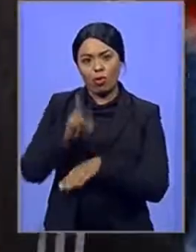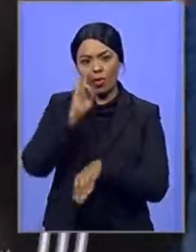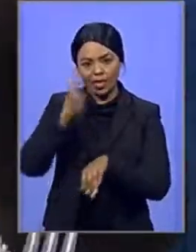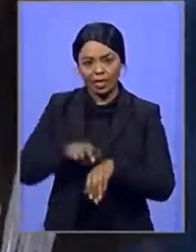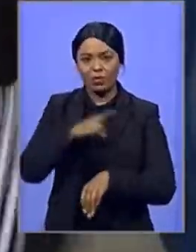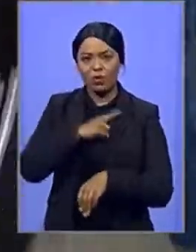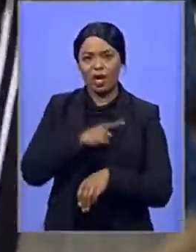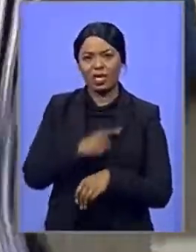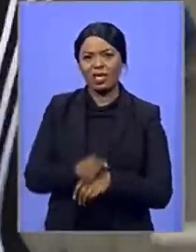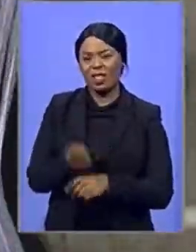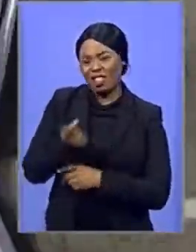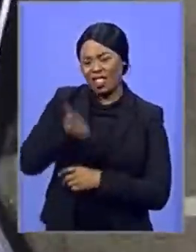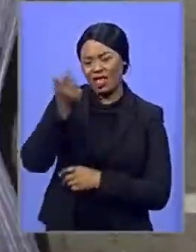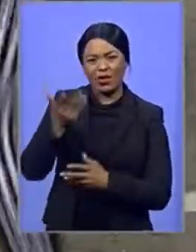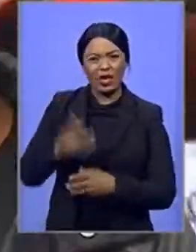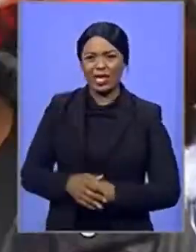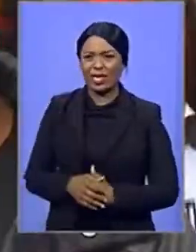ka thogako.